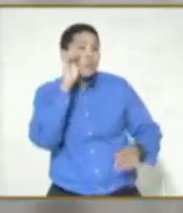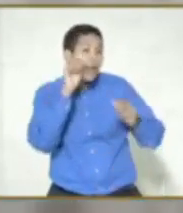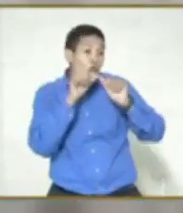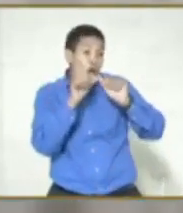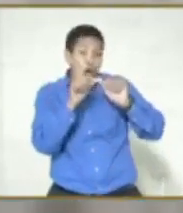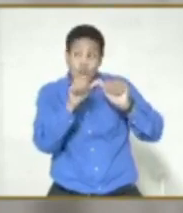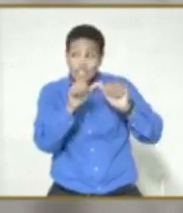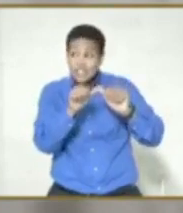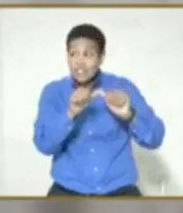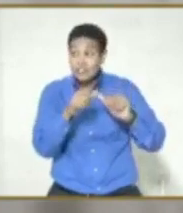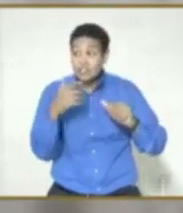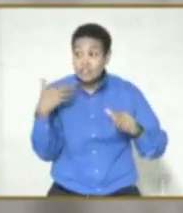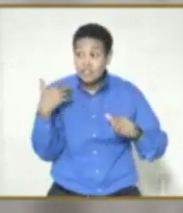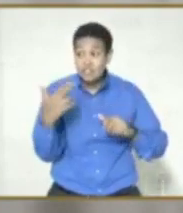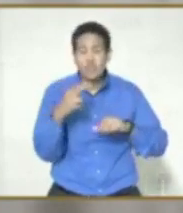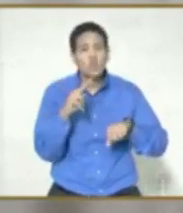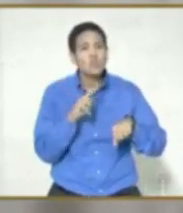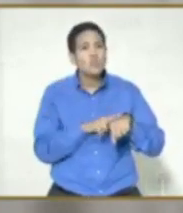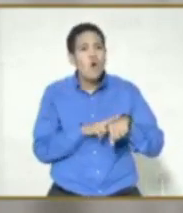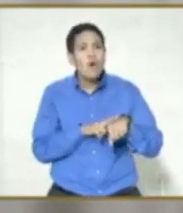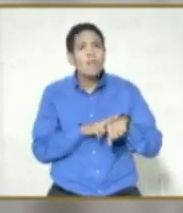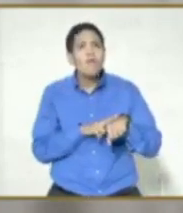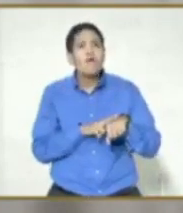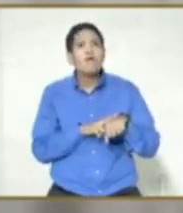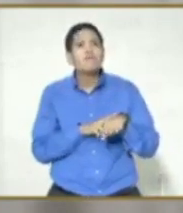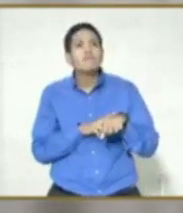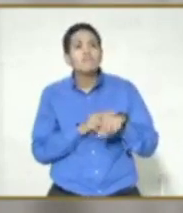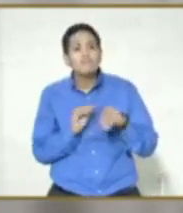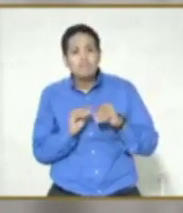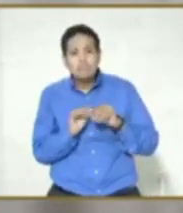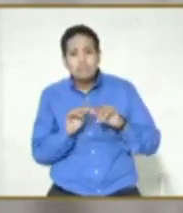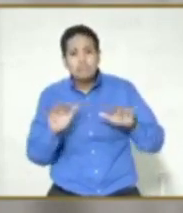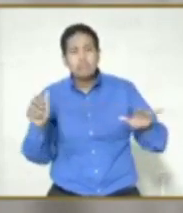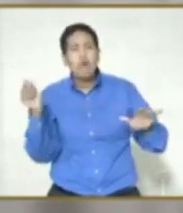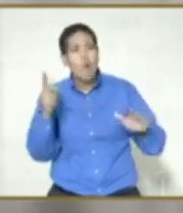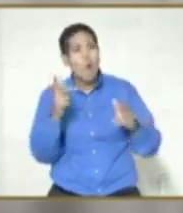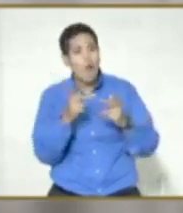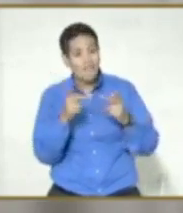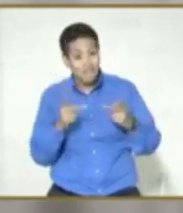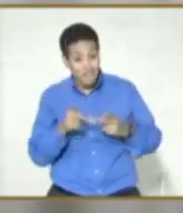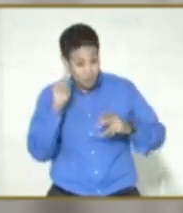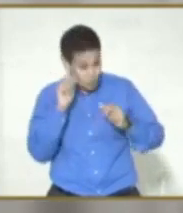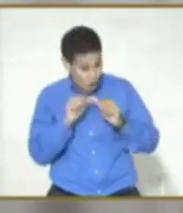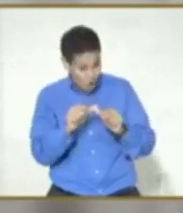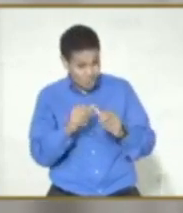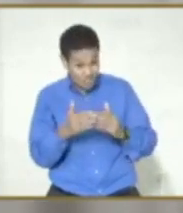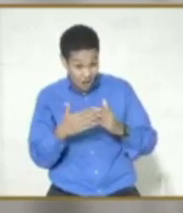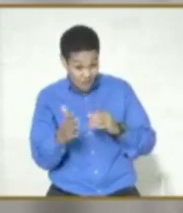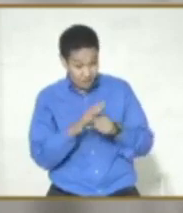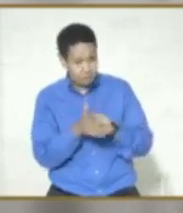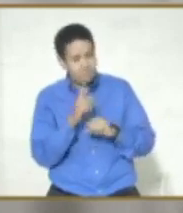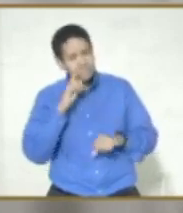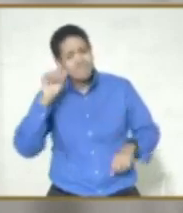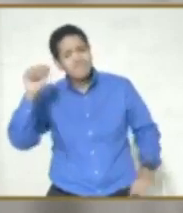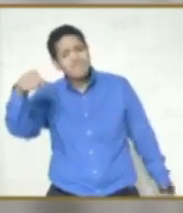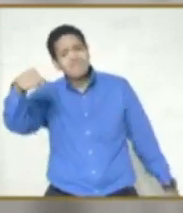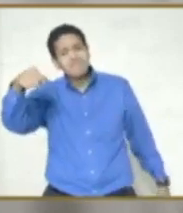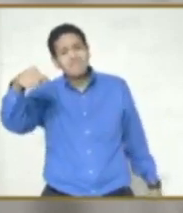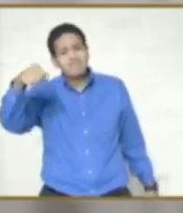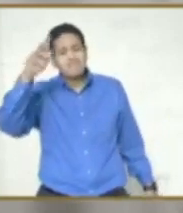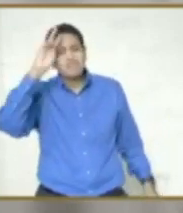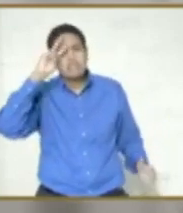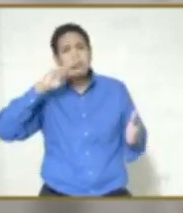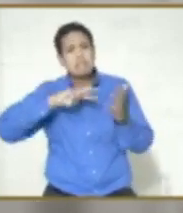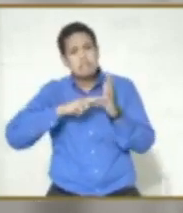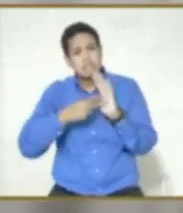as a normal exercise across all our facilities. Yes, it is the intention for us to